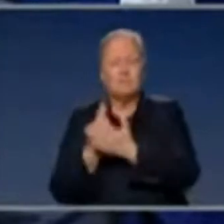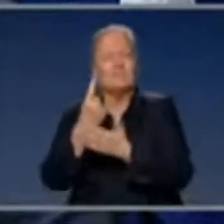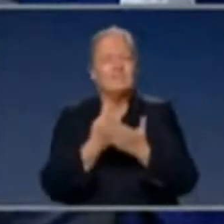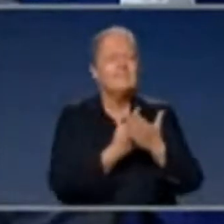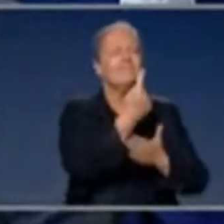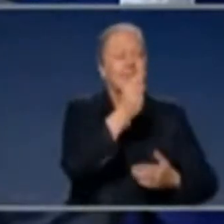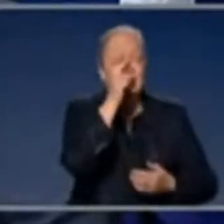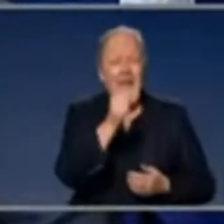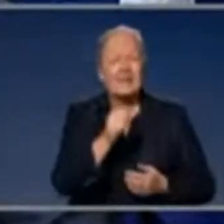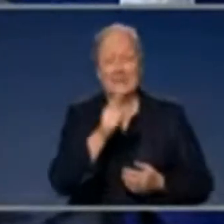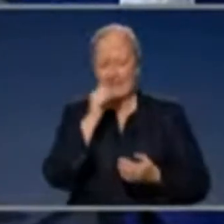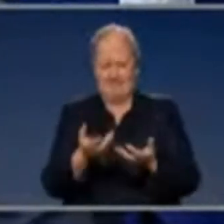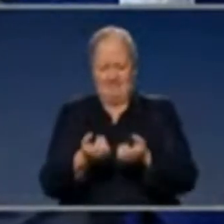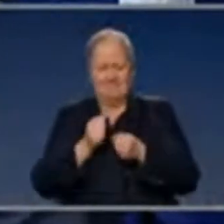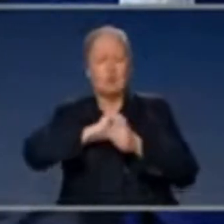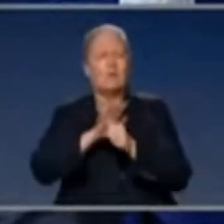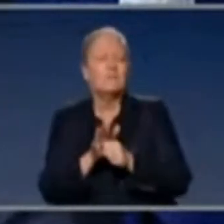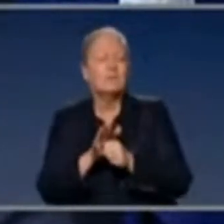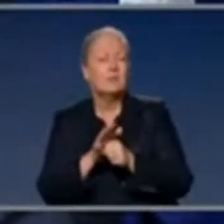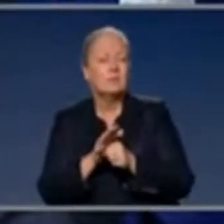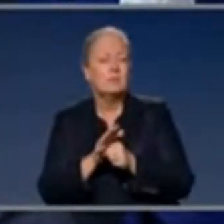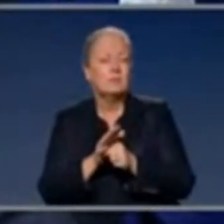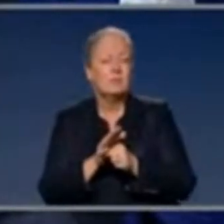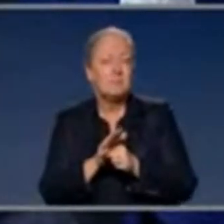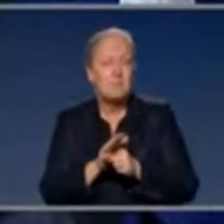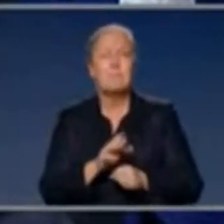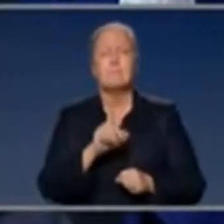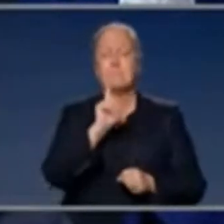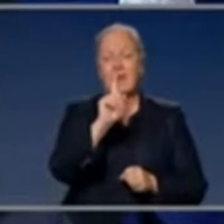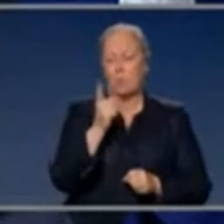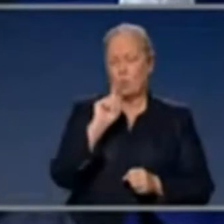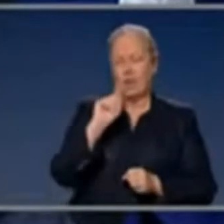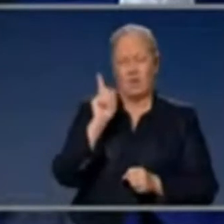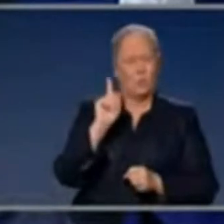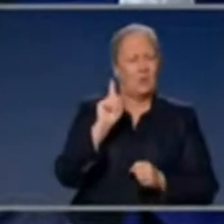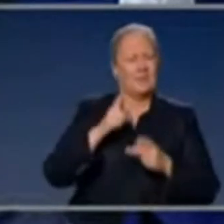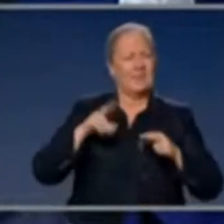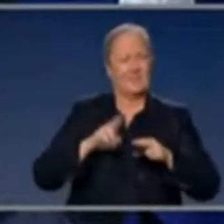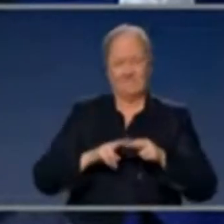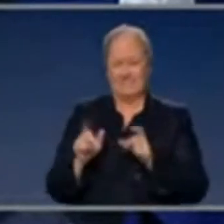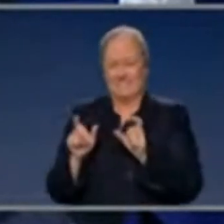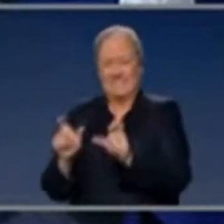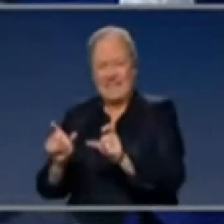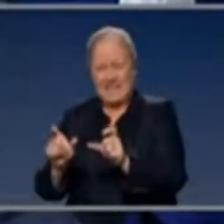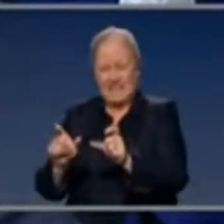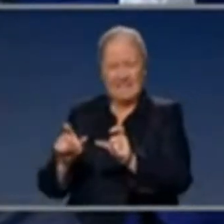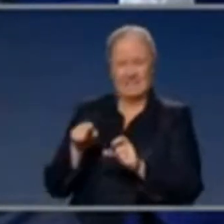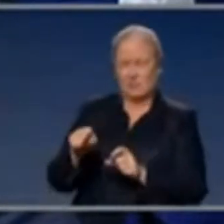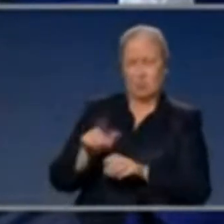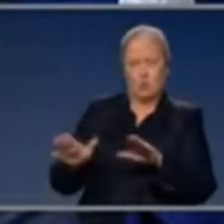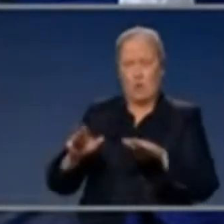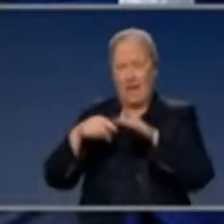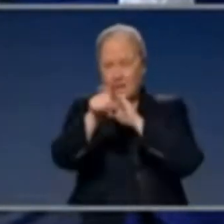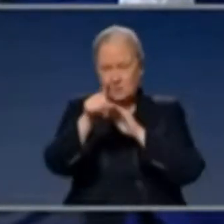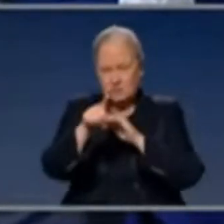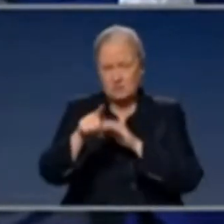quarantine doesn't hold, but what happens if quarantine doesn't hold? What happens next? How does the tracing capacity kick in? How do